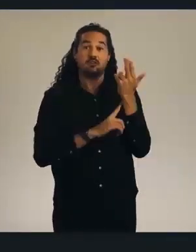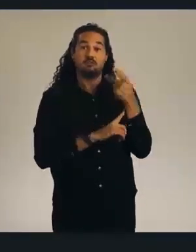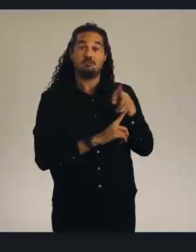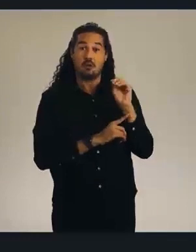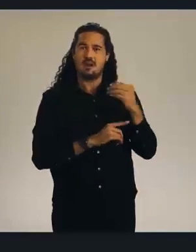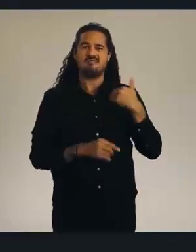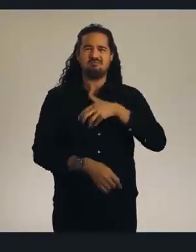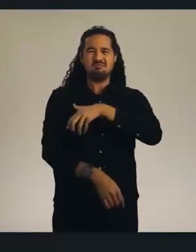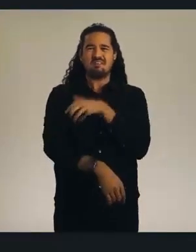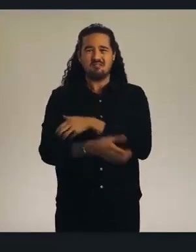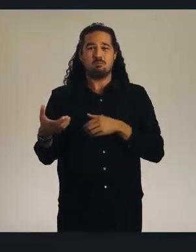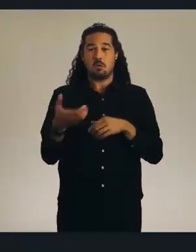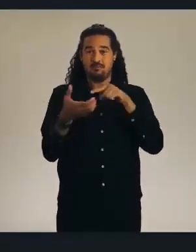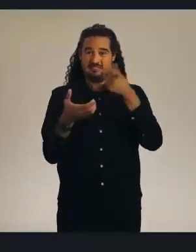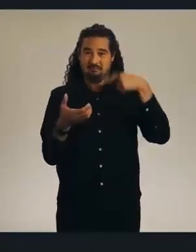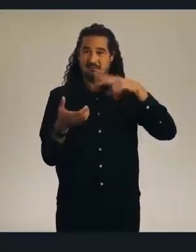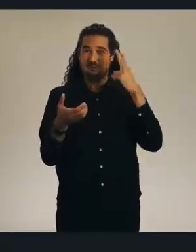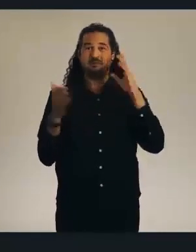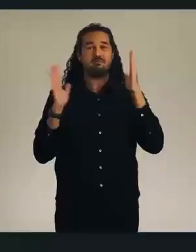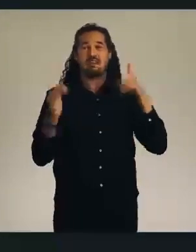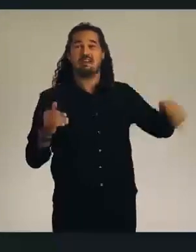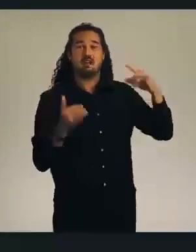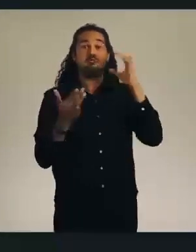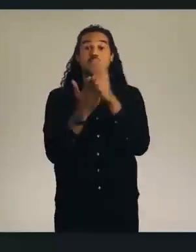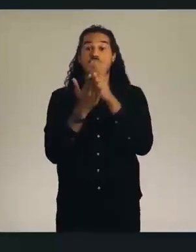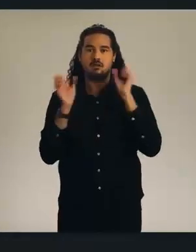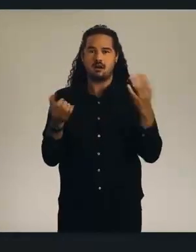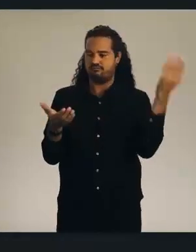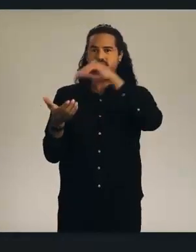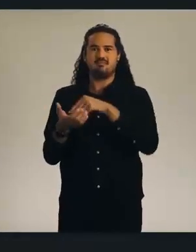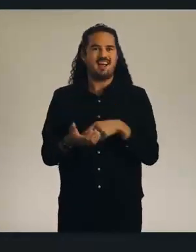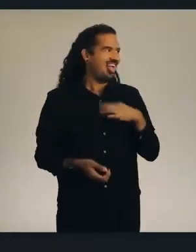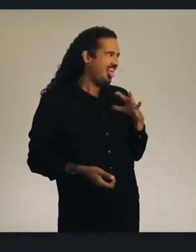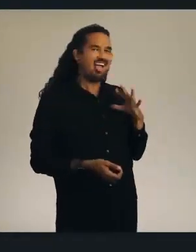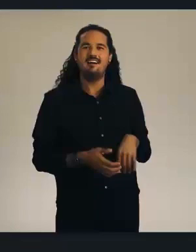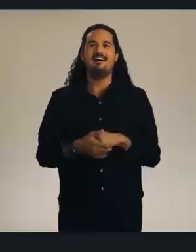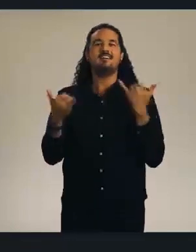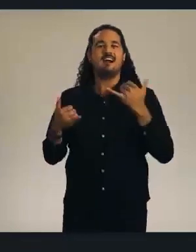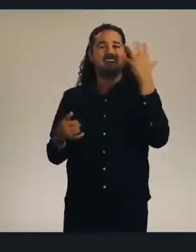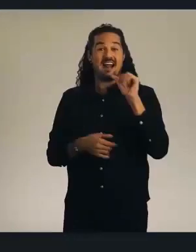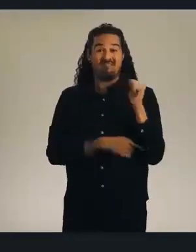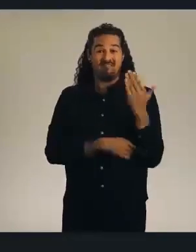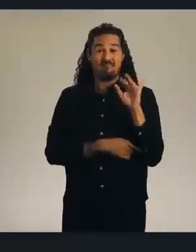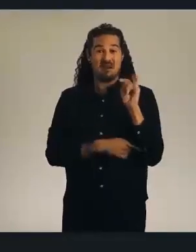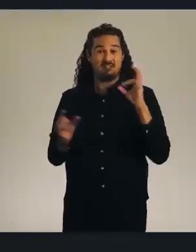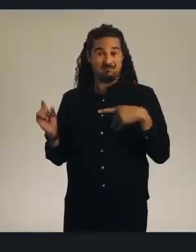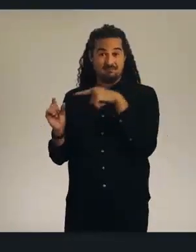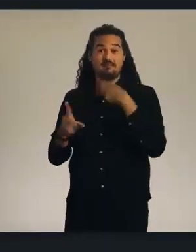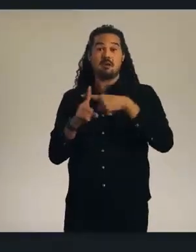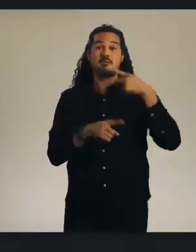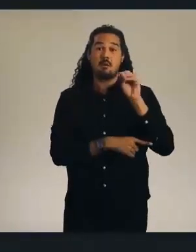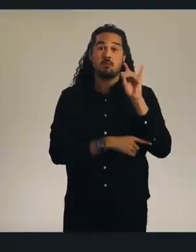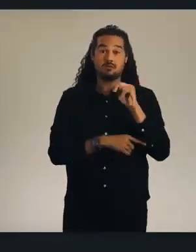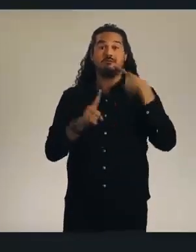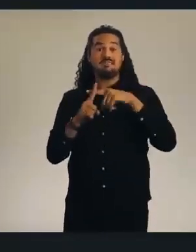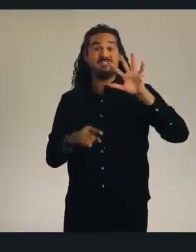with that, we can really bring all these graphics features to a mobile device. I like that part. The incredible combination of A15 Bionic, ProMotion, and 5G makes the iPhone 13 Pro the most powerful smartphone in the world, or anywhere